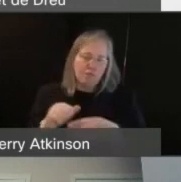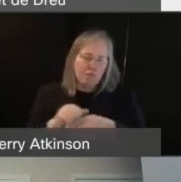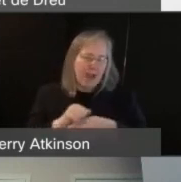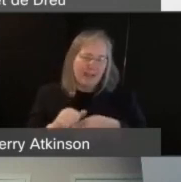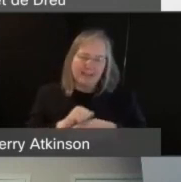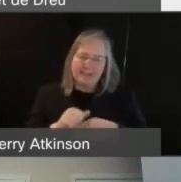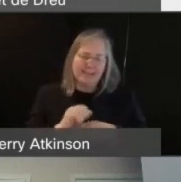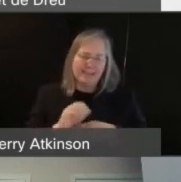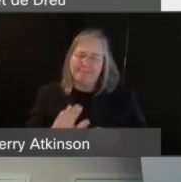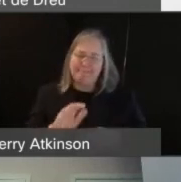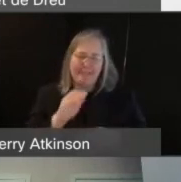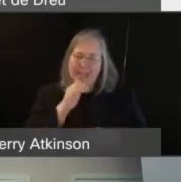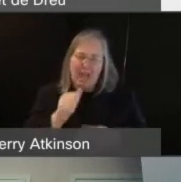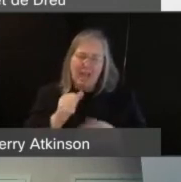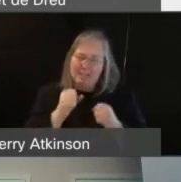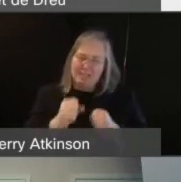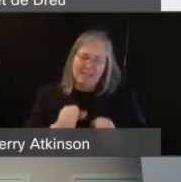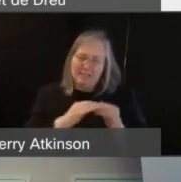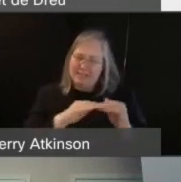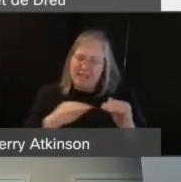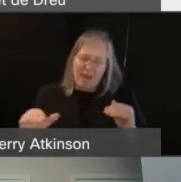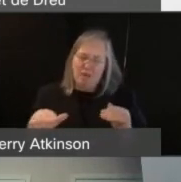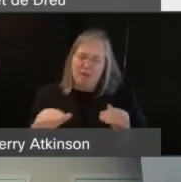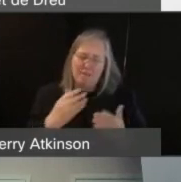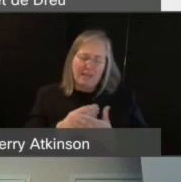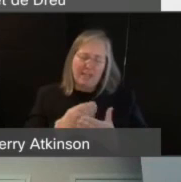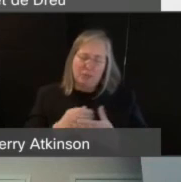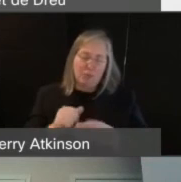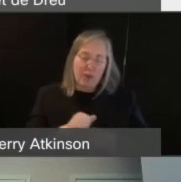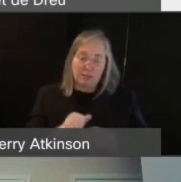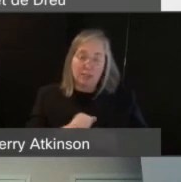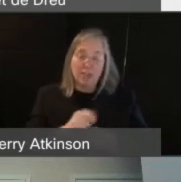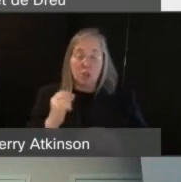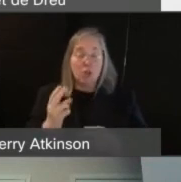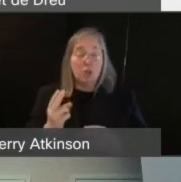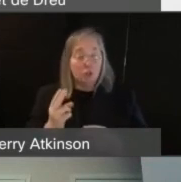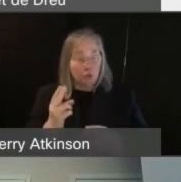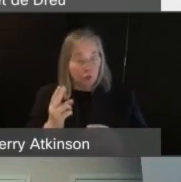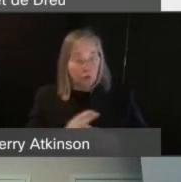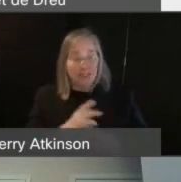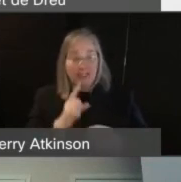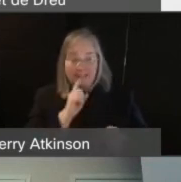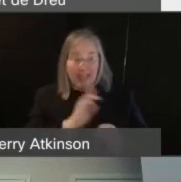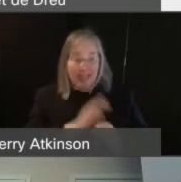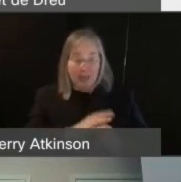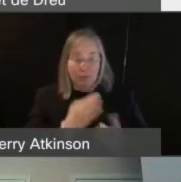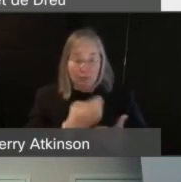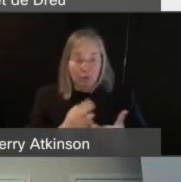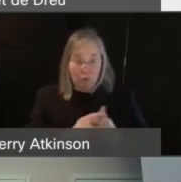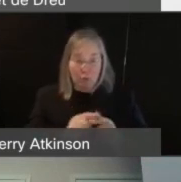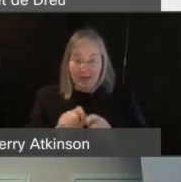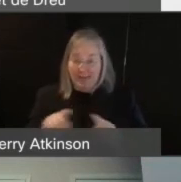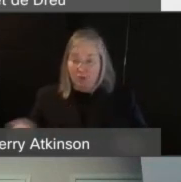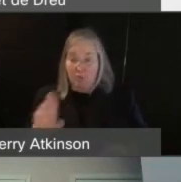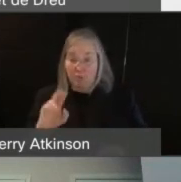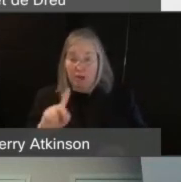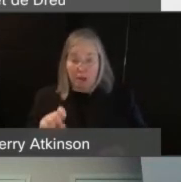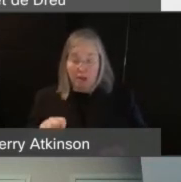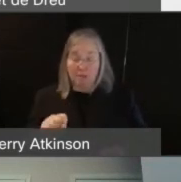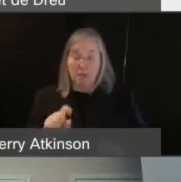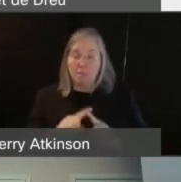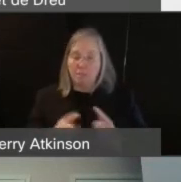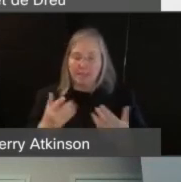financial practice, are using those dedicated resources to issue bond, but did a front